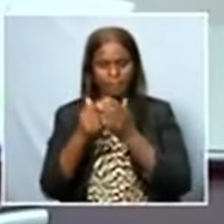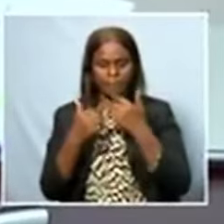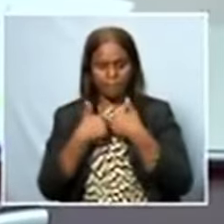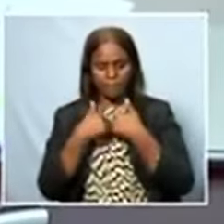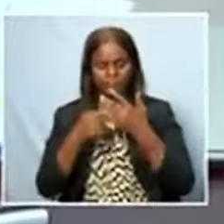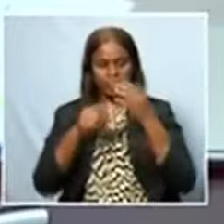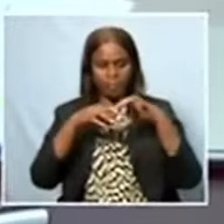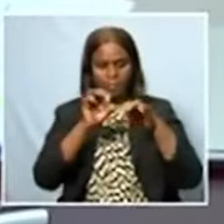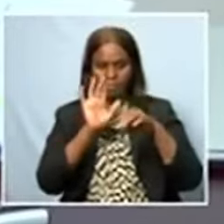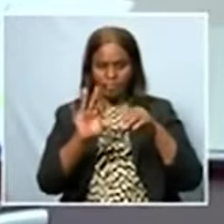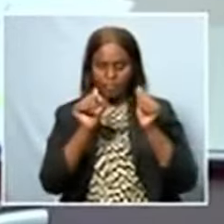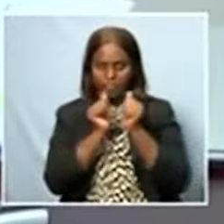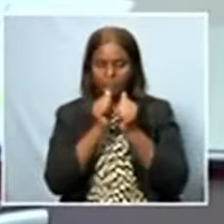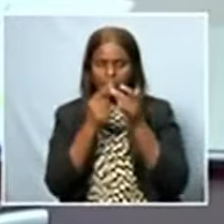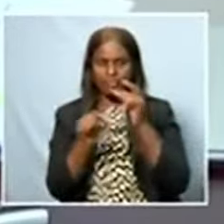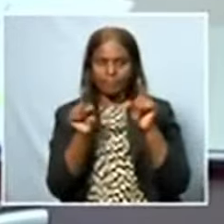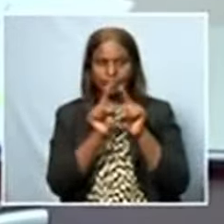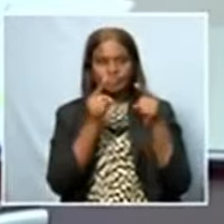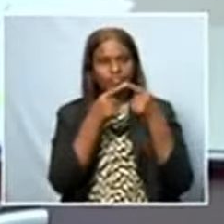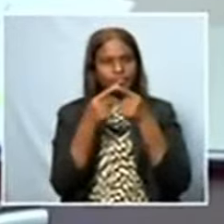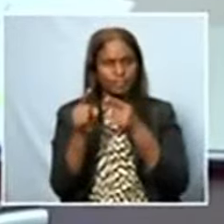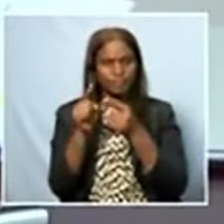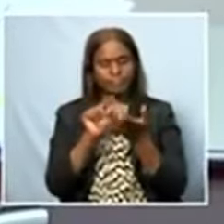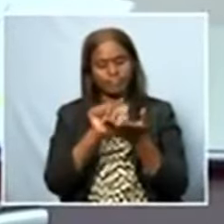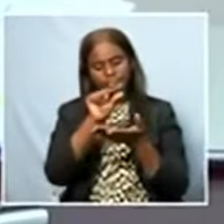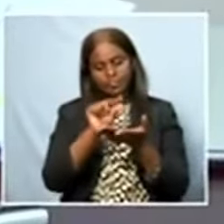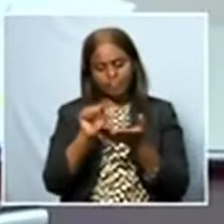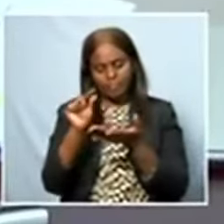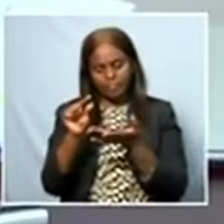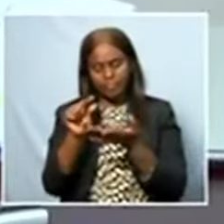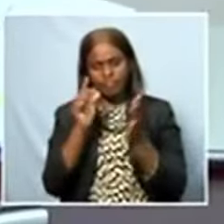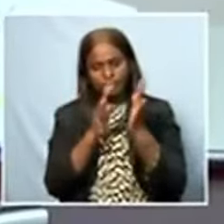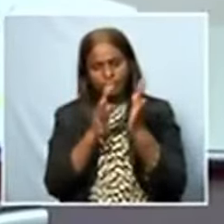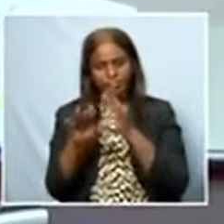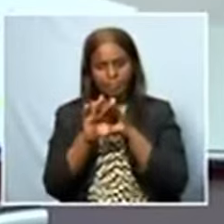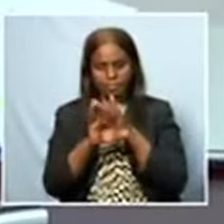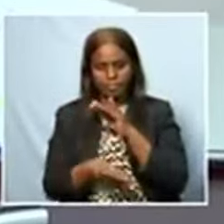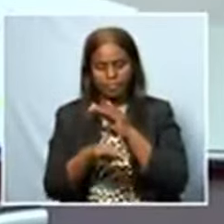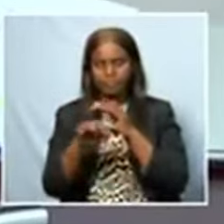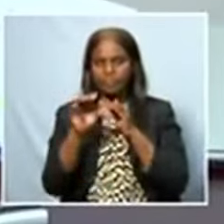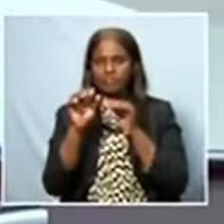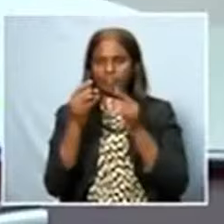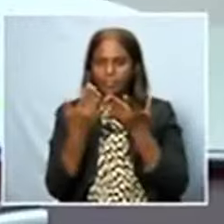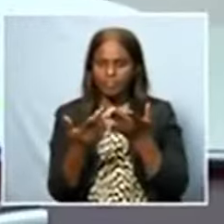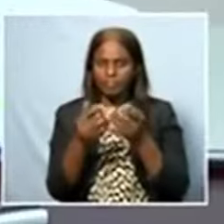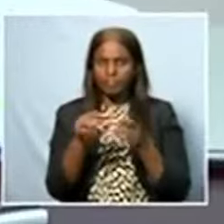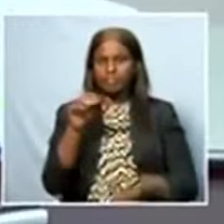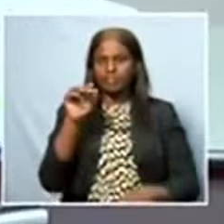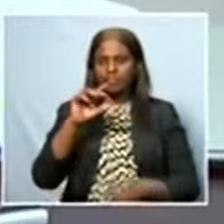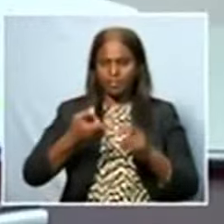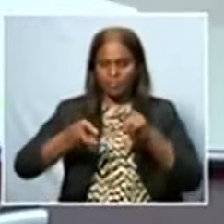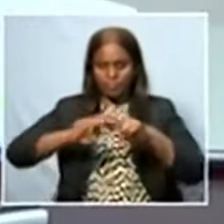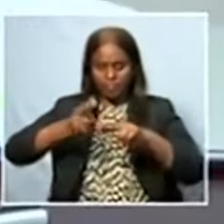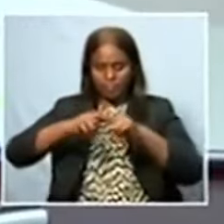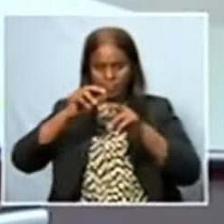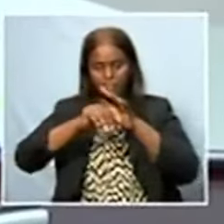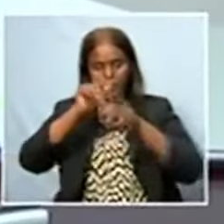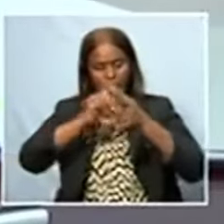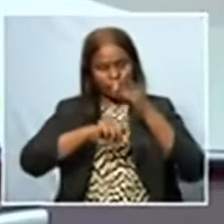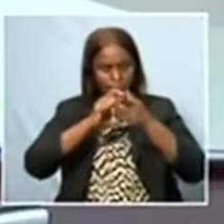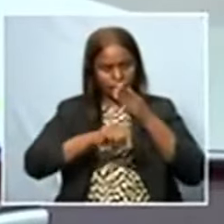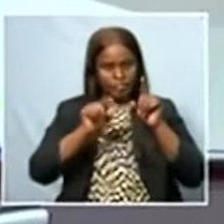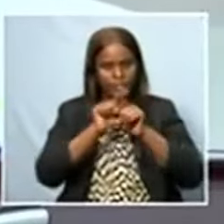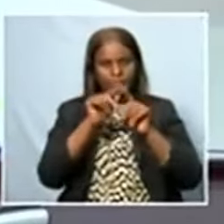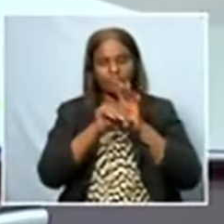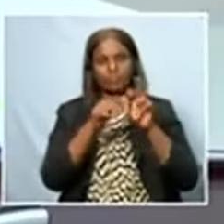has continued with various incentives for the various measures under customs, the key one being the increase in surtax rates